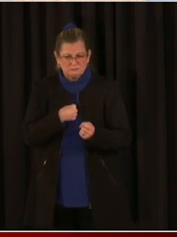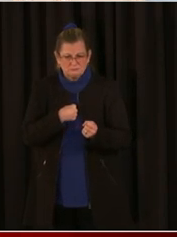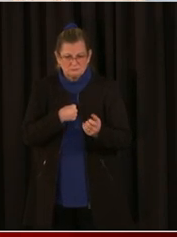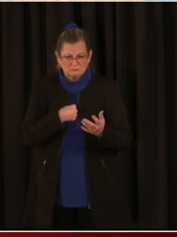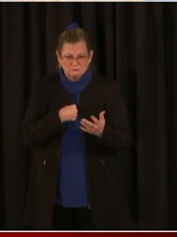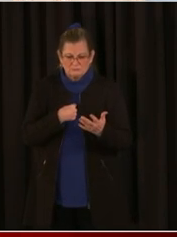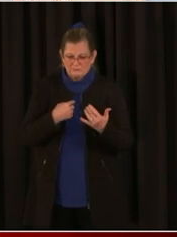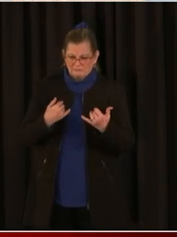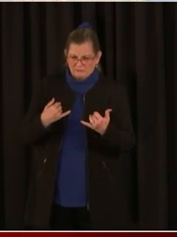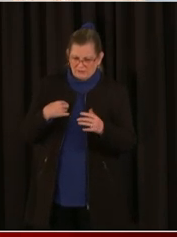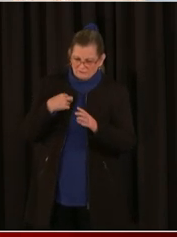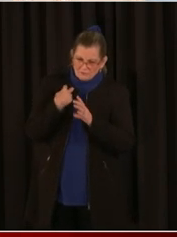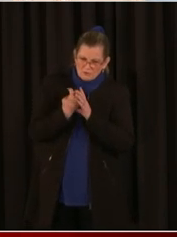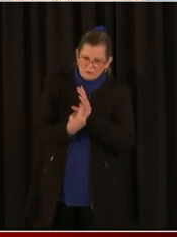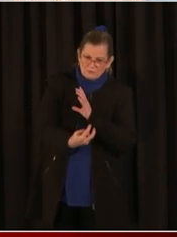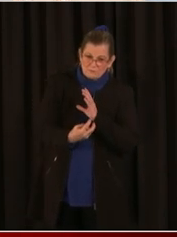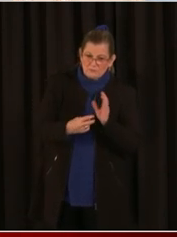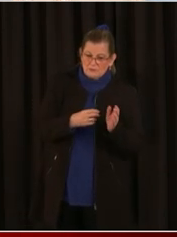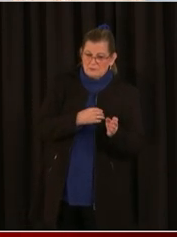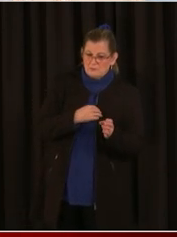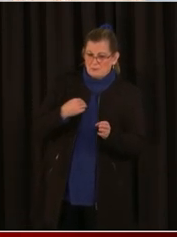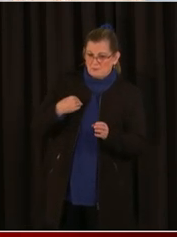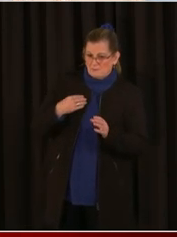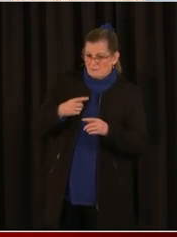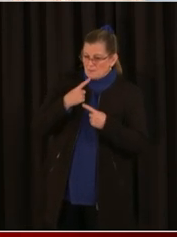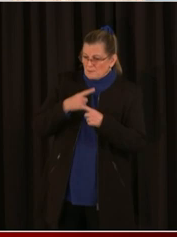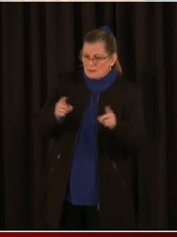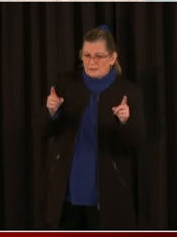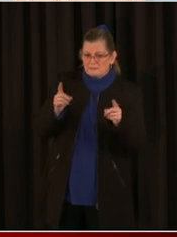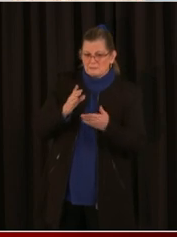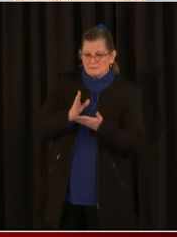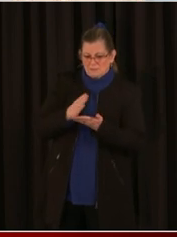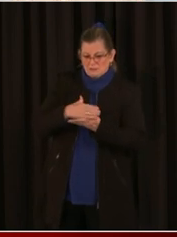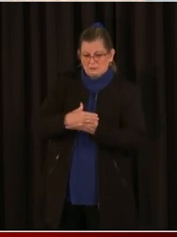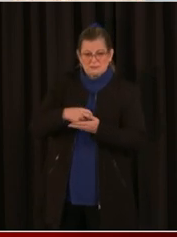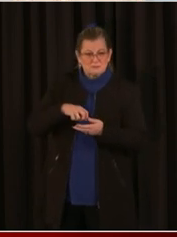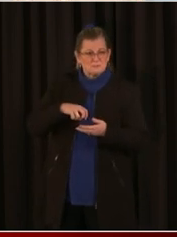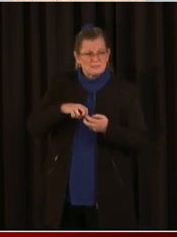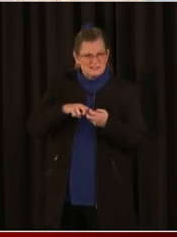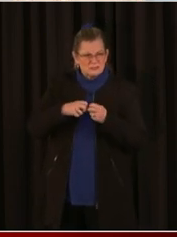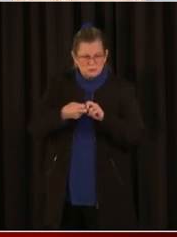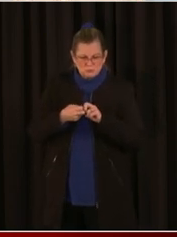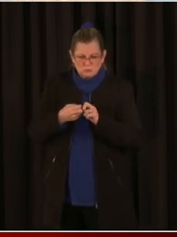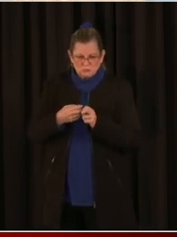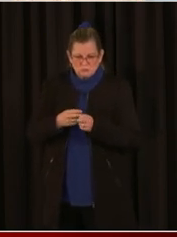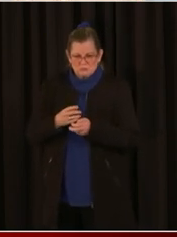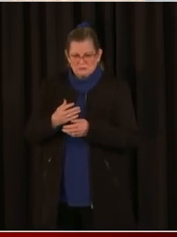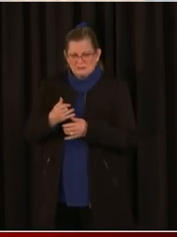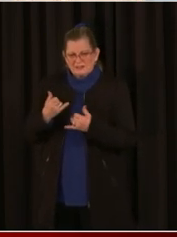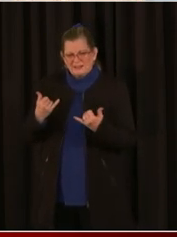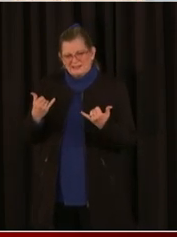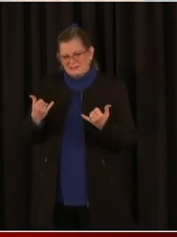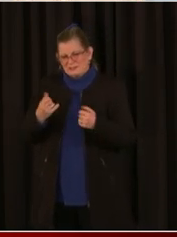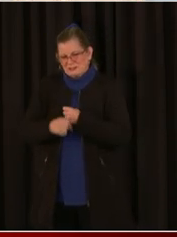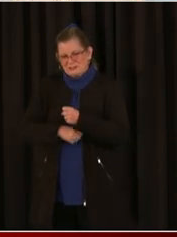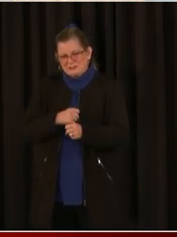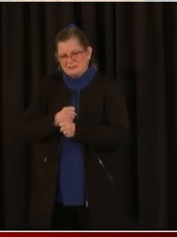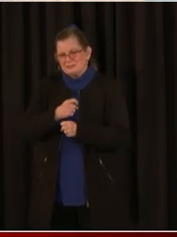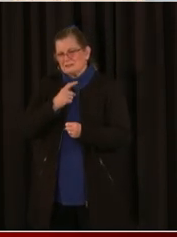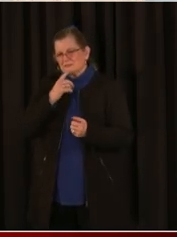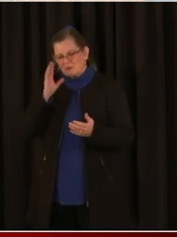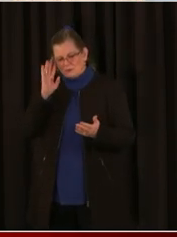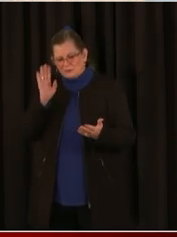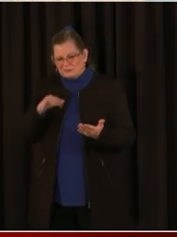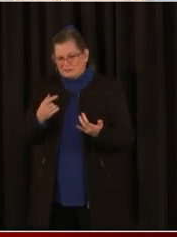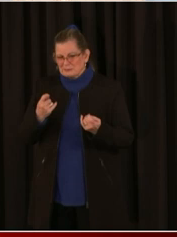engaging members of the public on our budget issues. This year, obviously, will be a